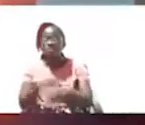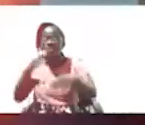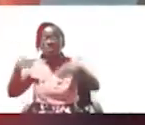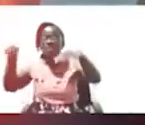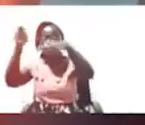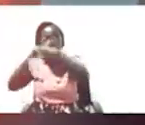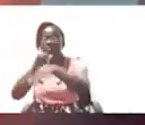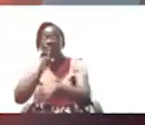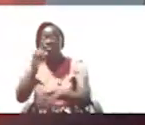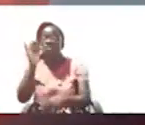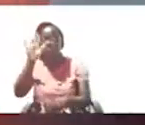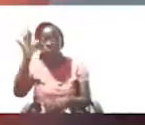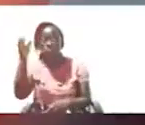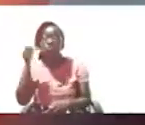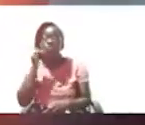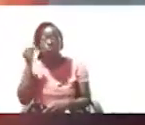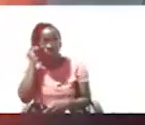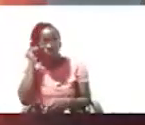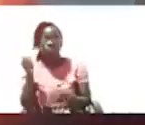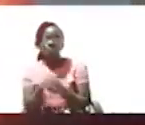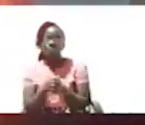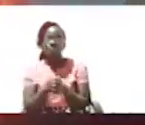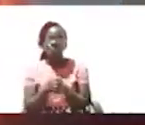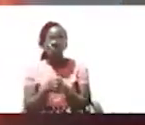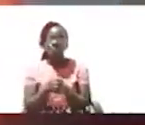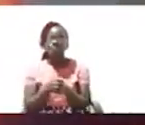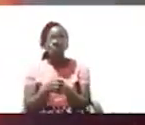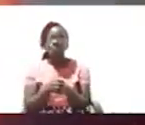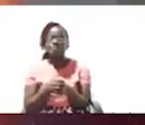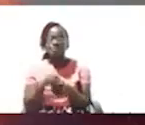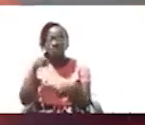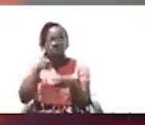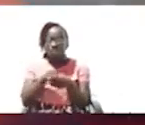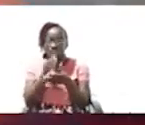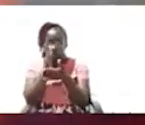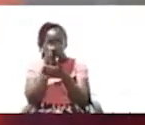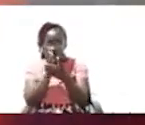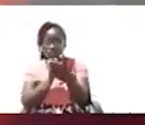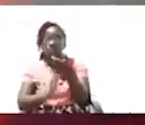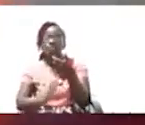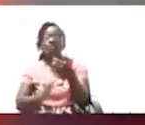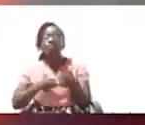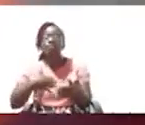Amen. Please rise to your feet.